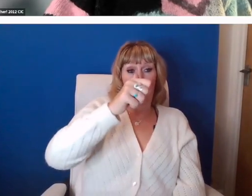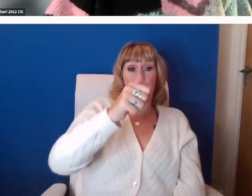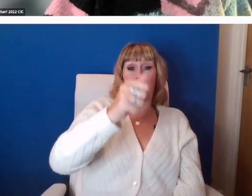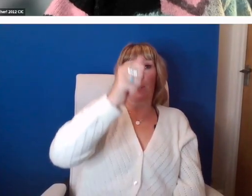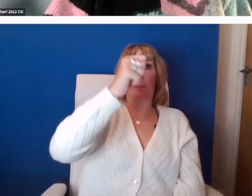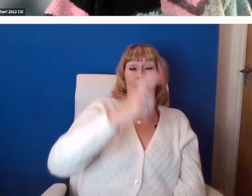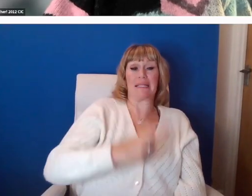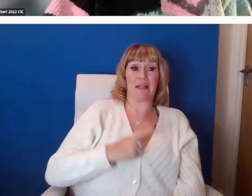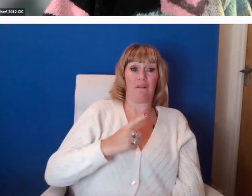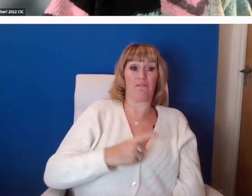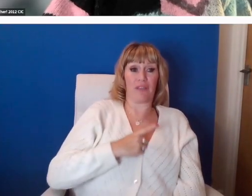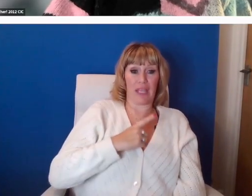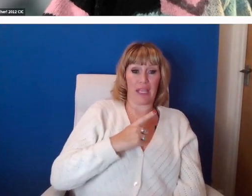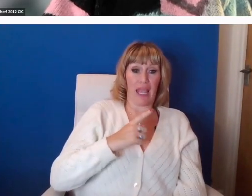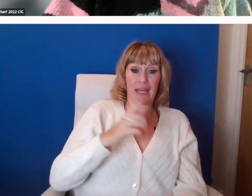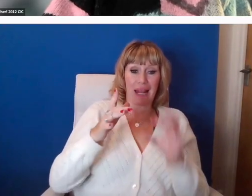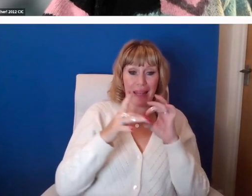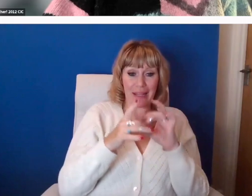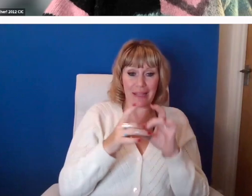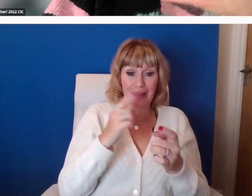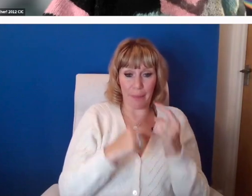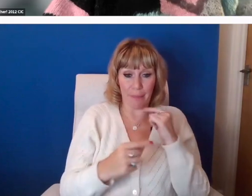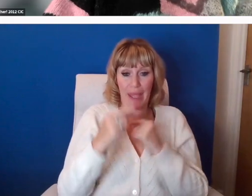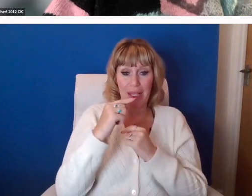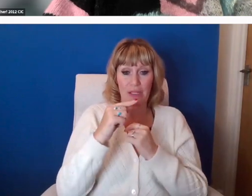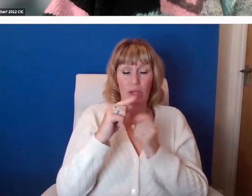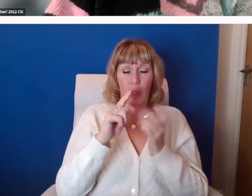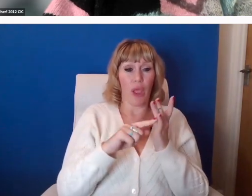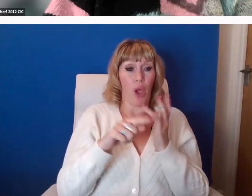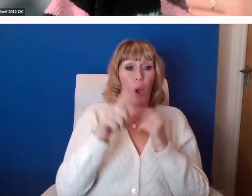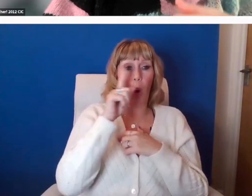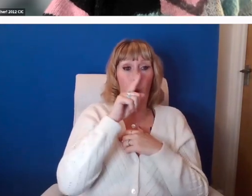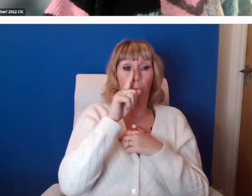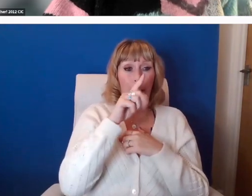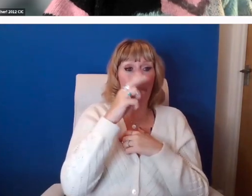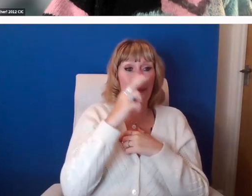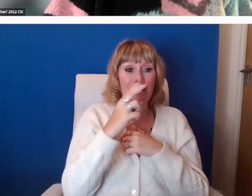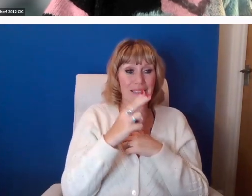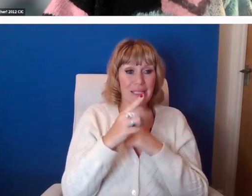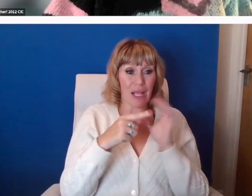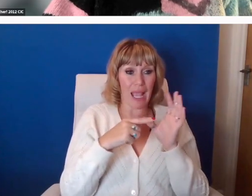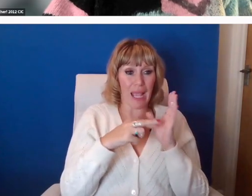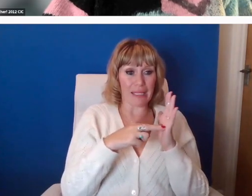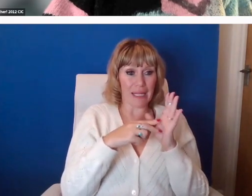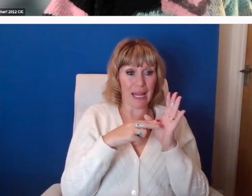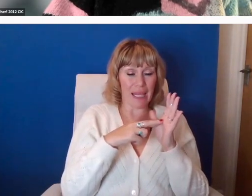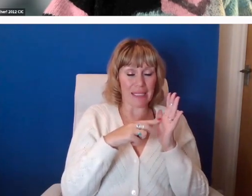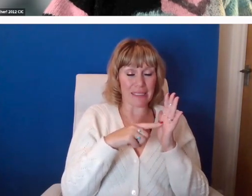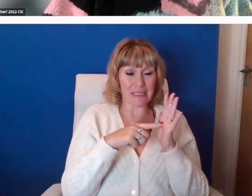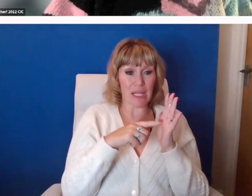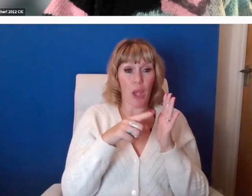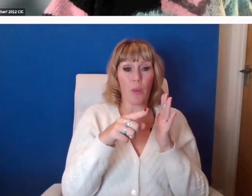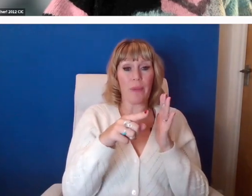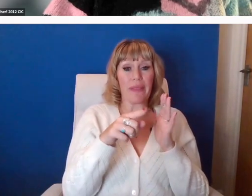think it's Annalise oil painting is, has that same image of the mirror.